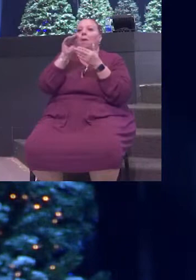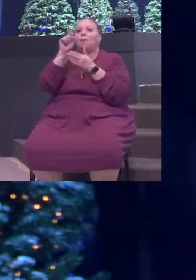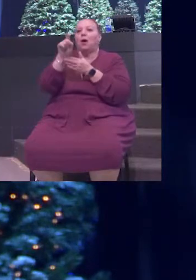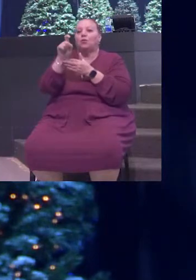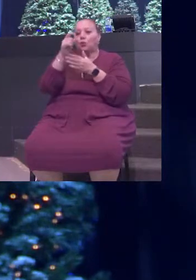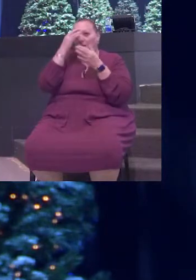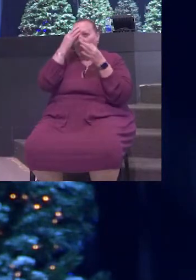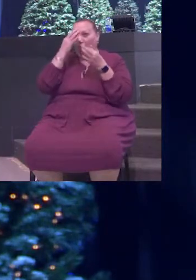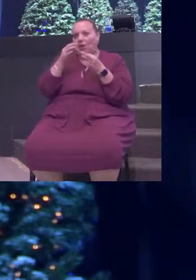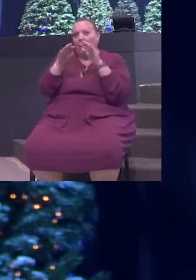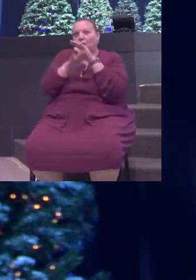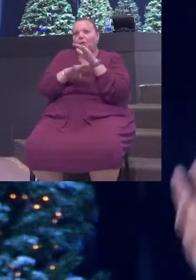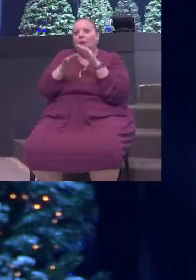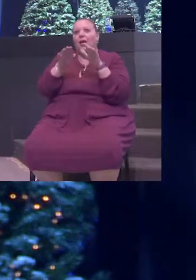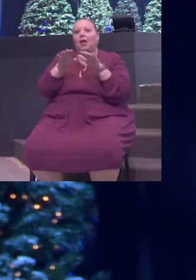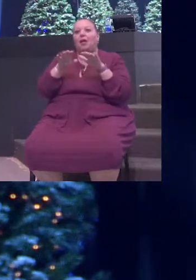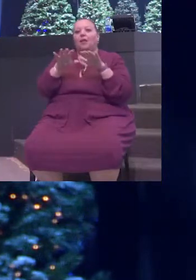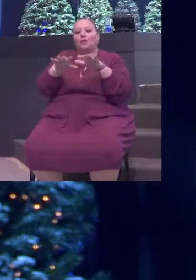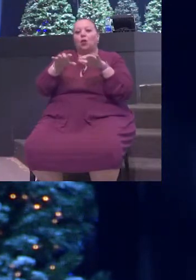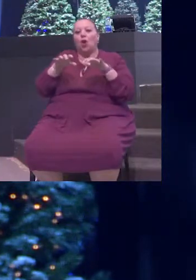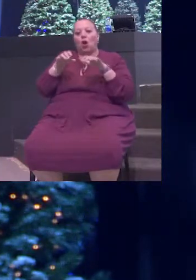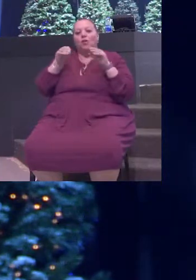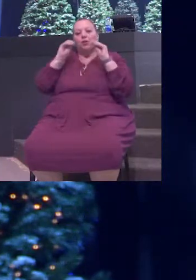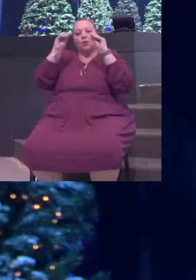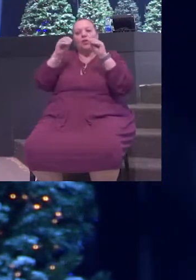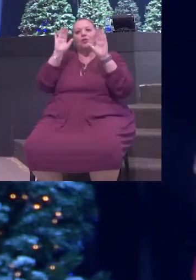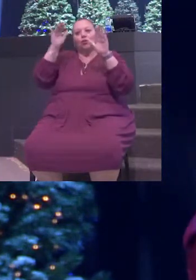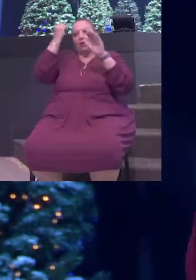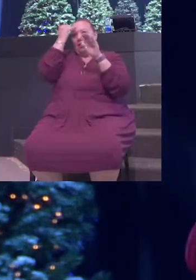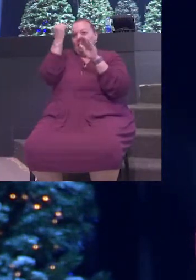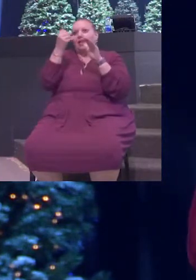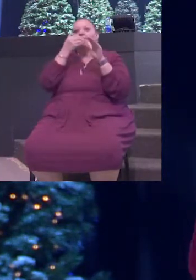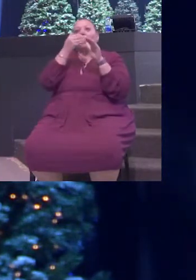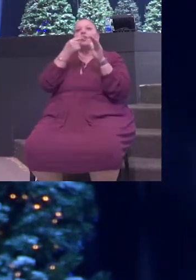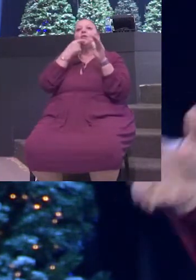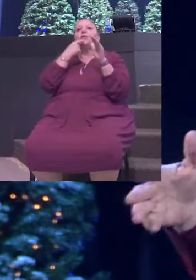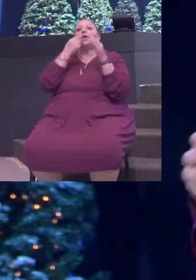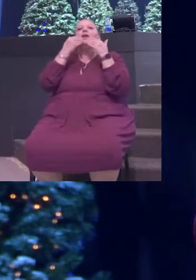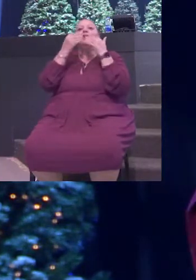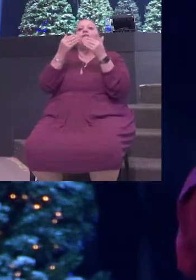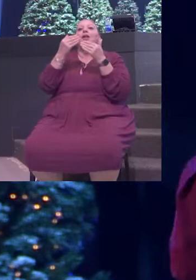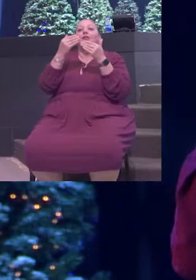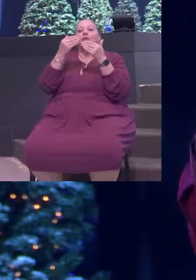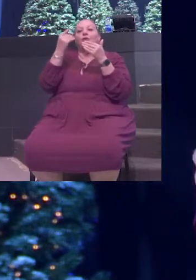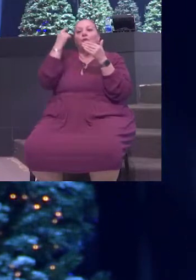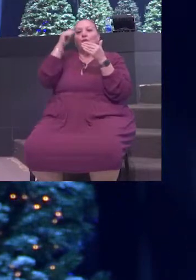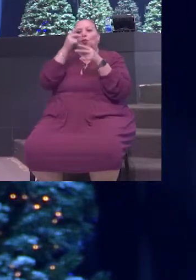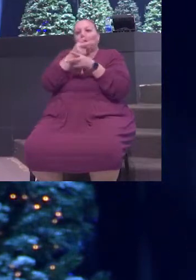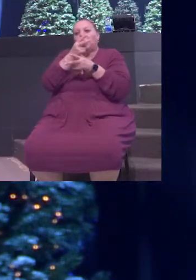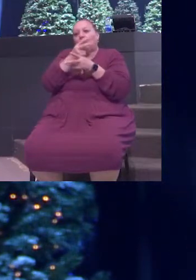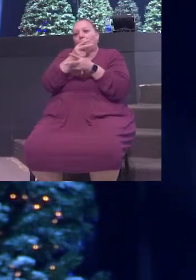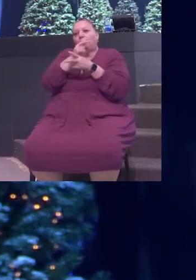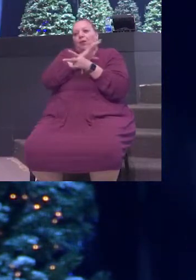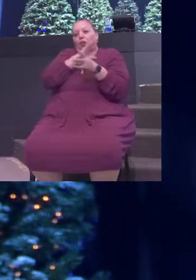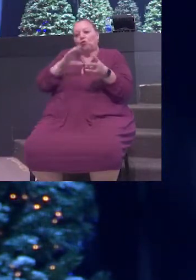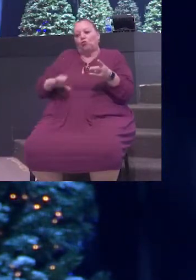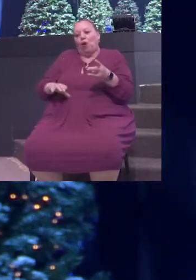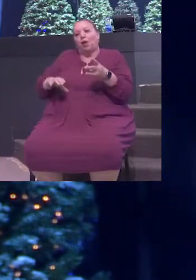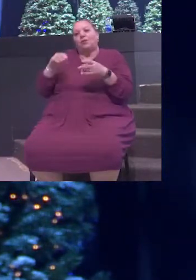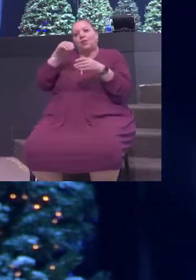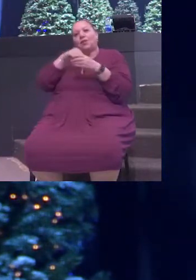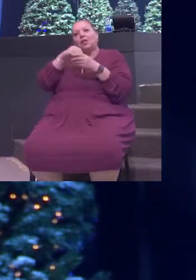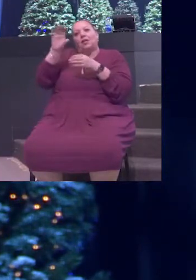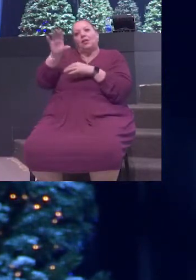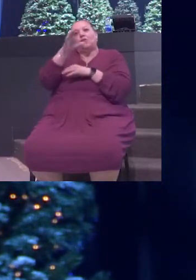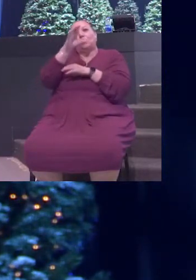faith-based lawn decorations. I never would have thought of this. It's a great idea. And the thank you note just simply says, "Thank you for keeping Christ